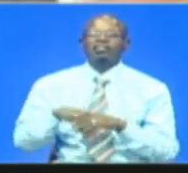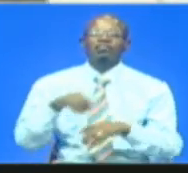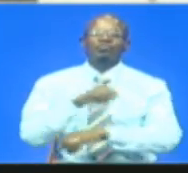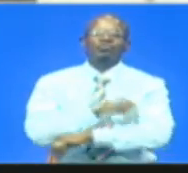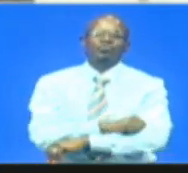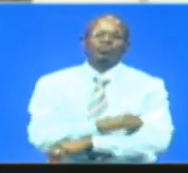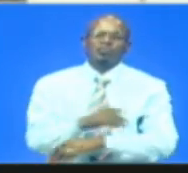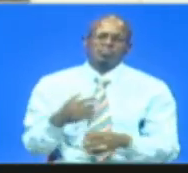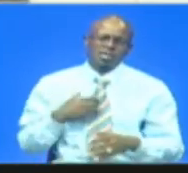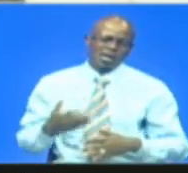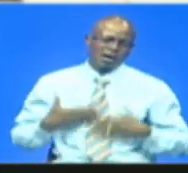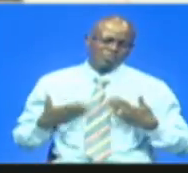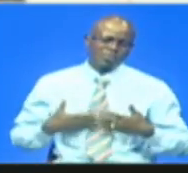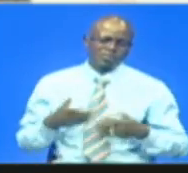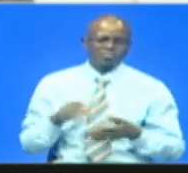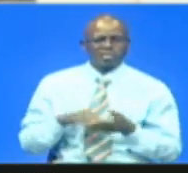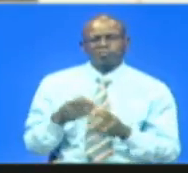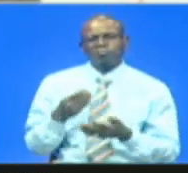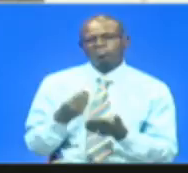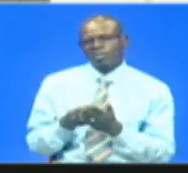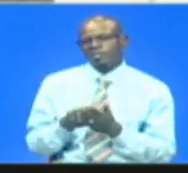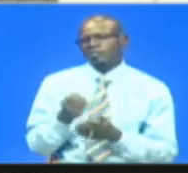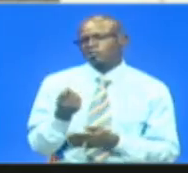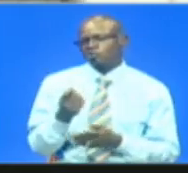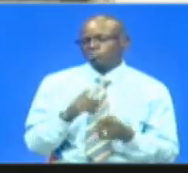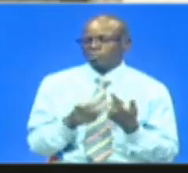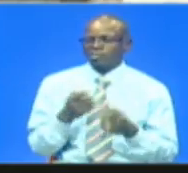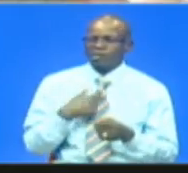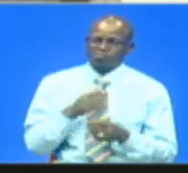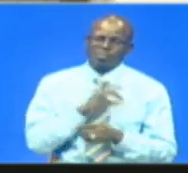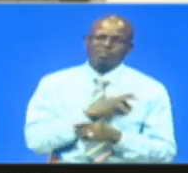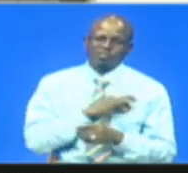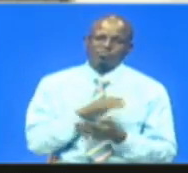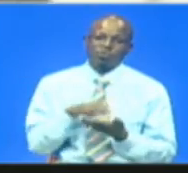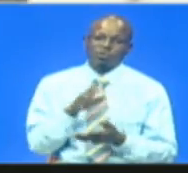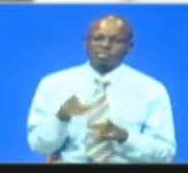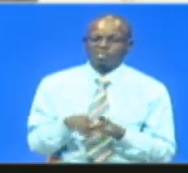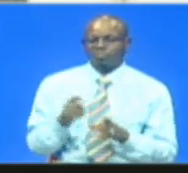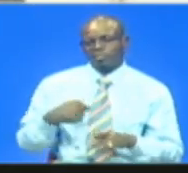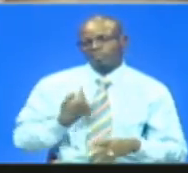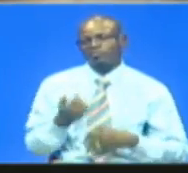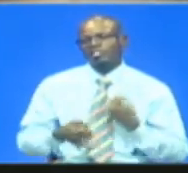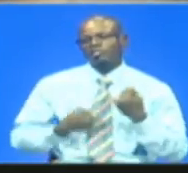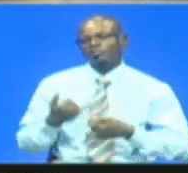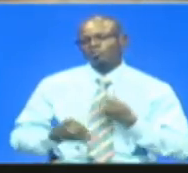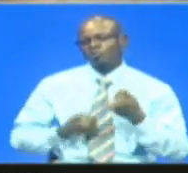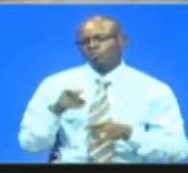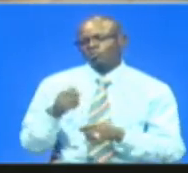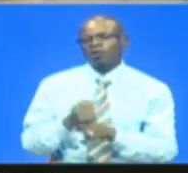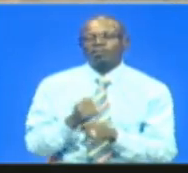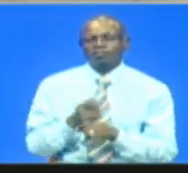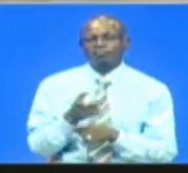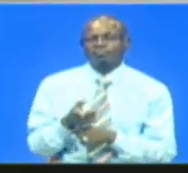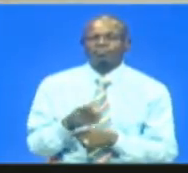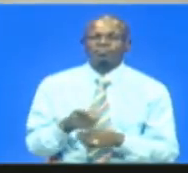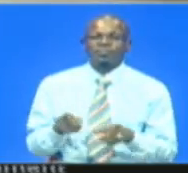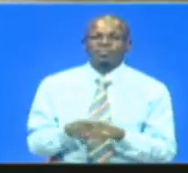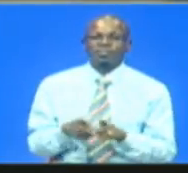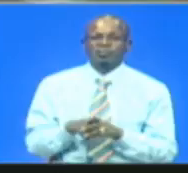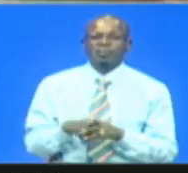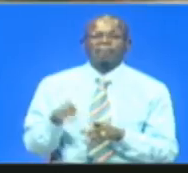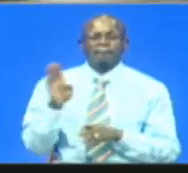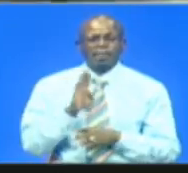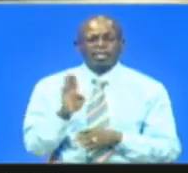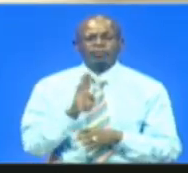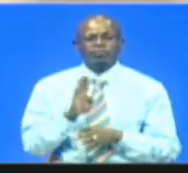sababu, ingawaje ni kidogo, lakini it has peace. Alafu, nina enjoy, I enjoy hii kazi. An estimated billion stems